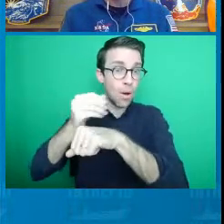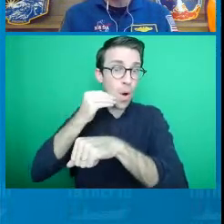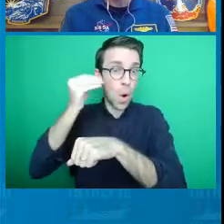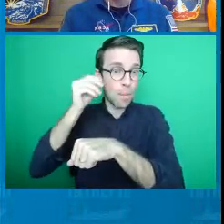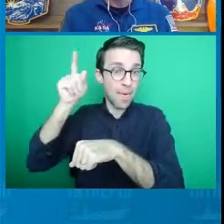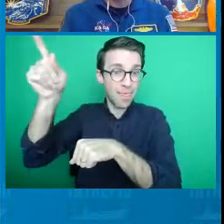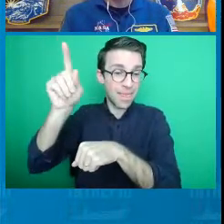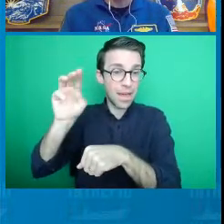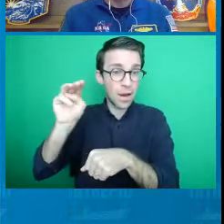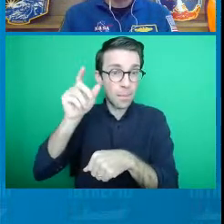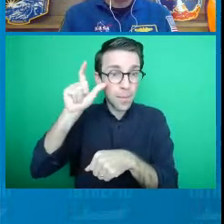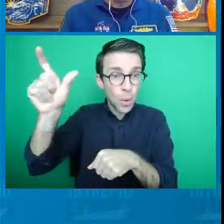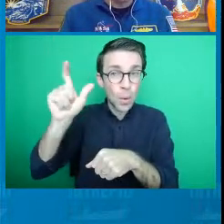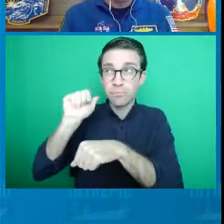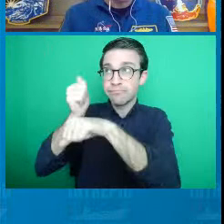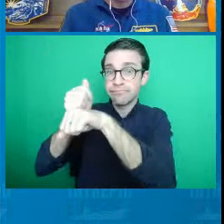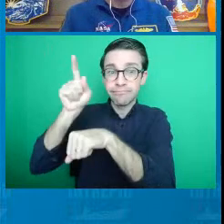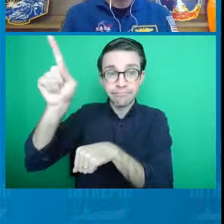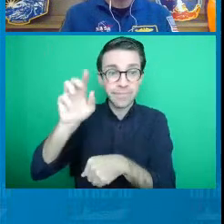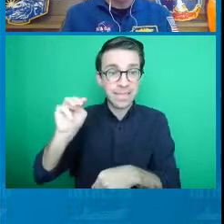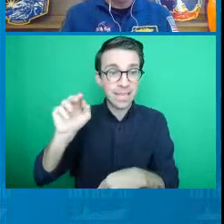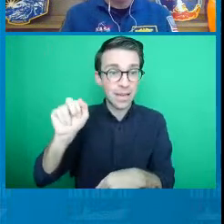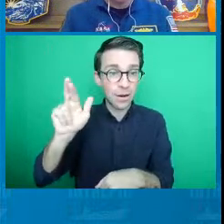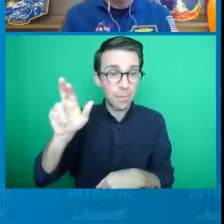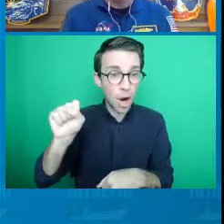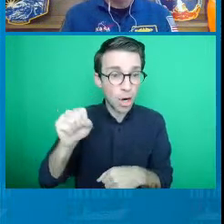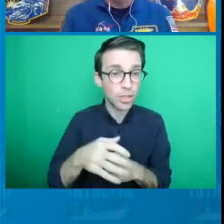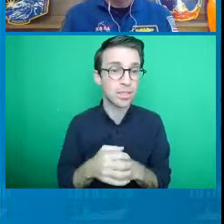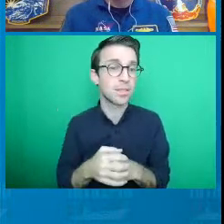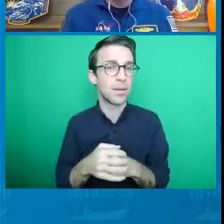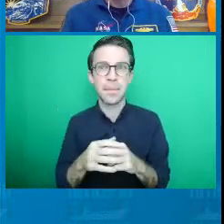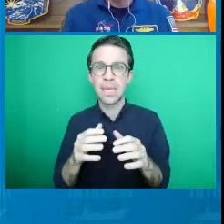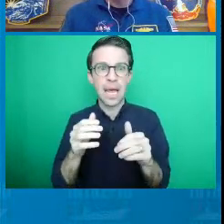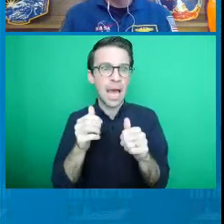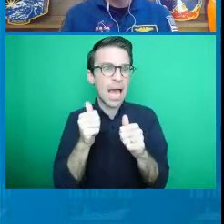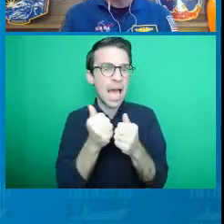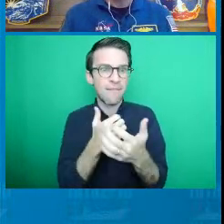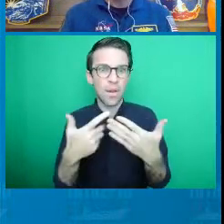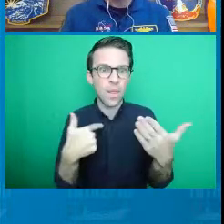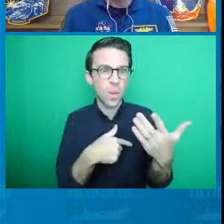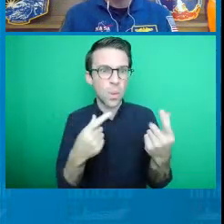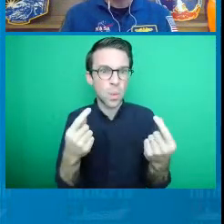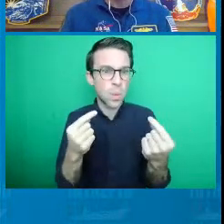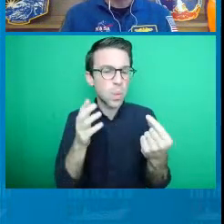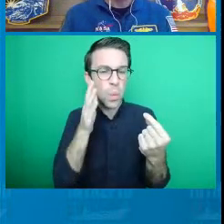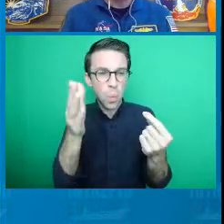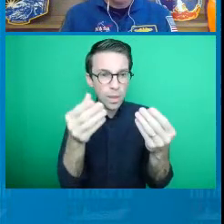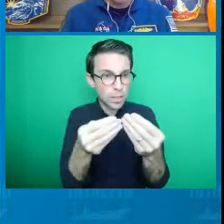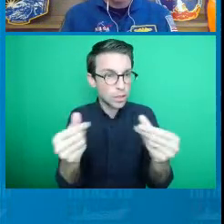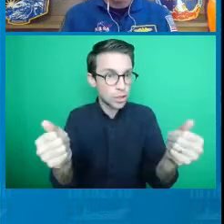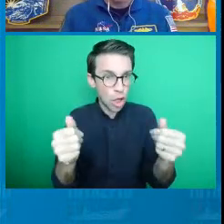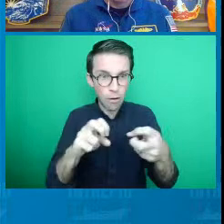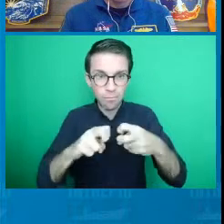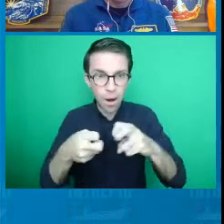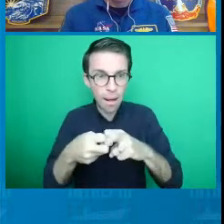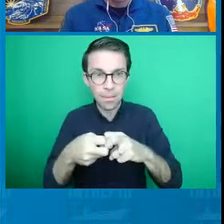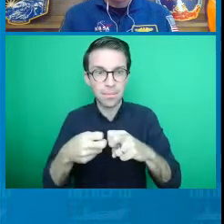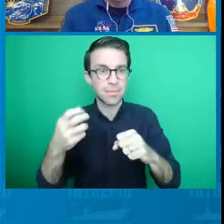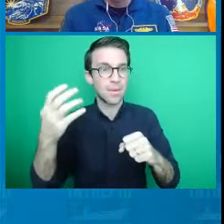one of those steps will make life better here on Earth, because they will solve problems and there'll be answers to questions we never even thought to